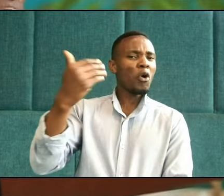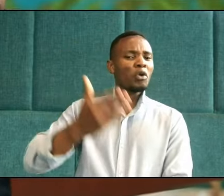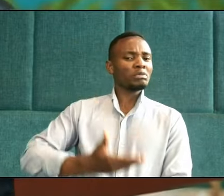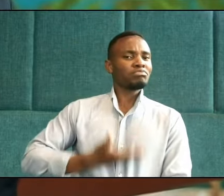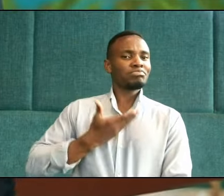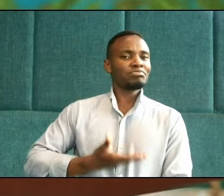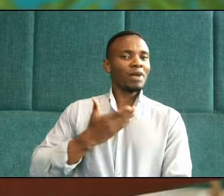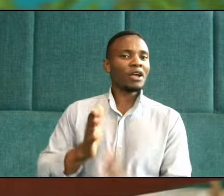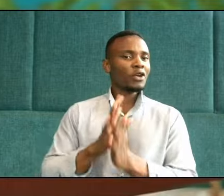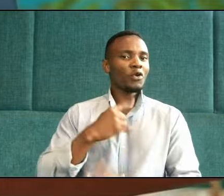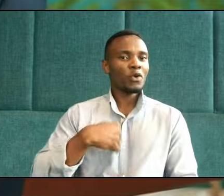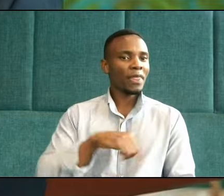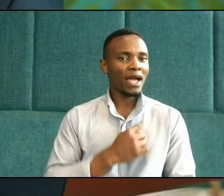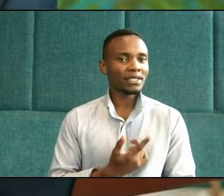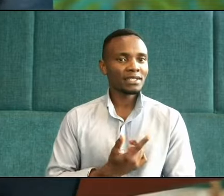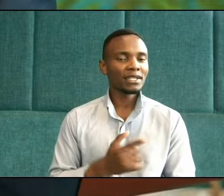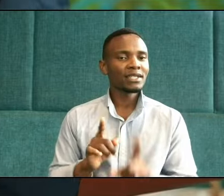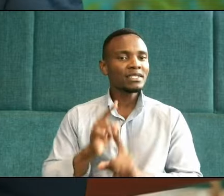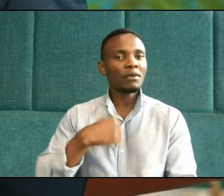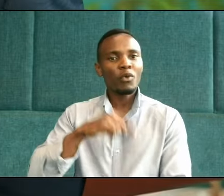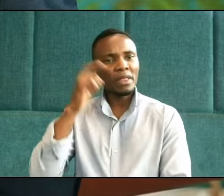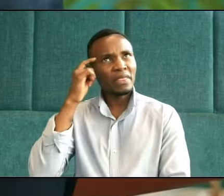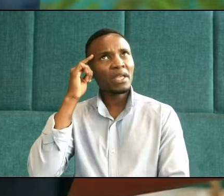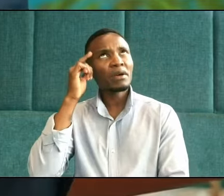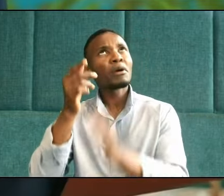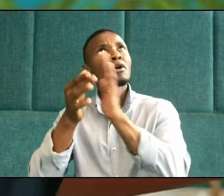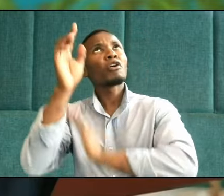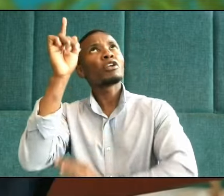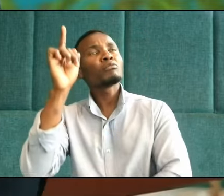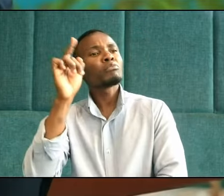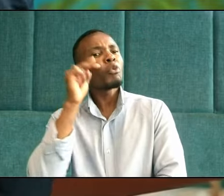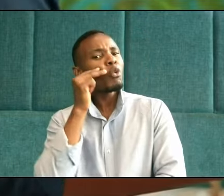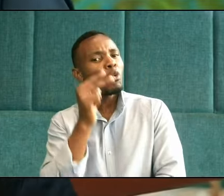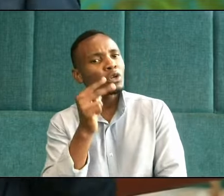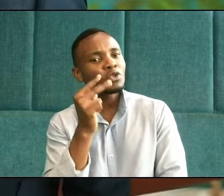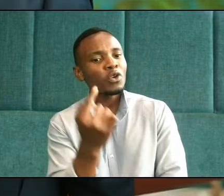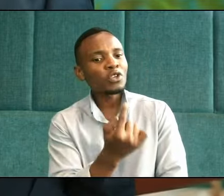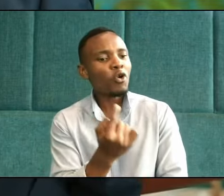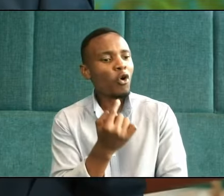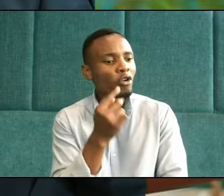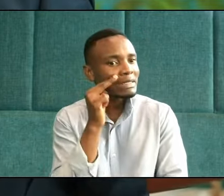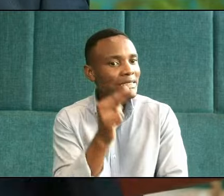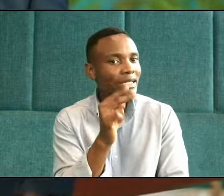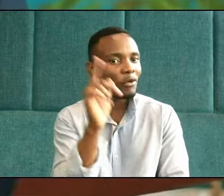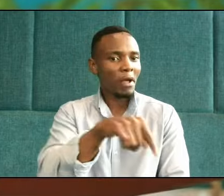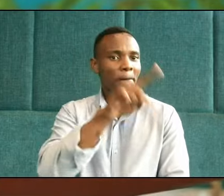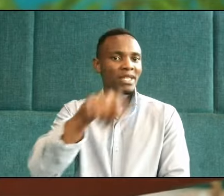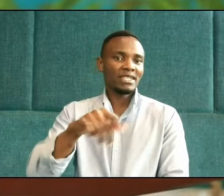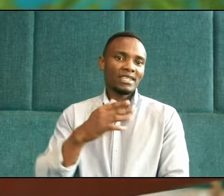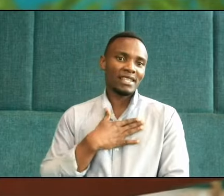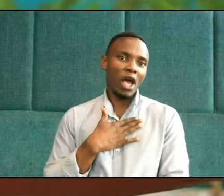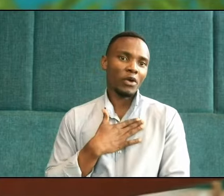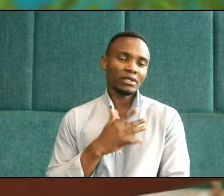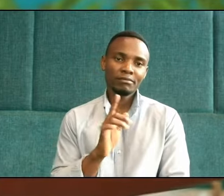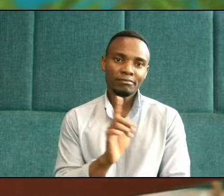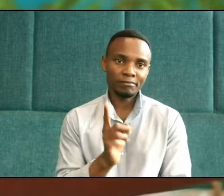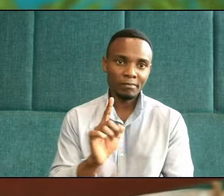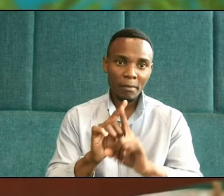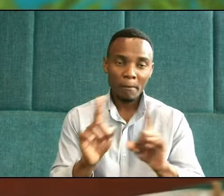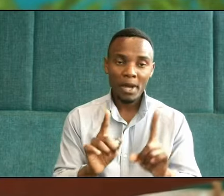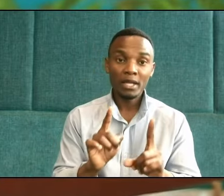with us. God who is watching to catch us up. I want us to know, in this much